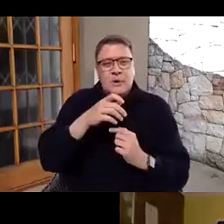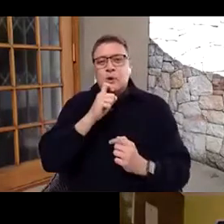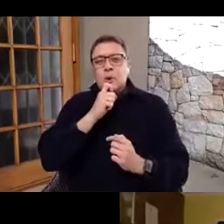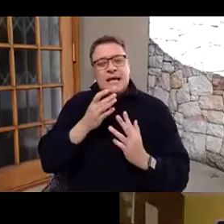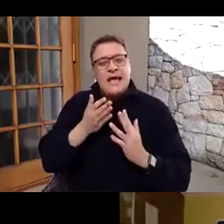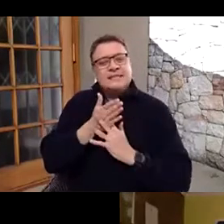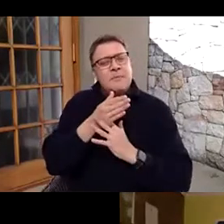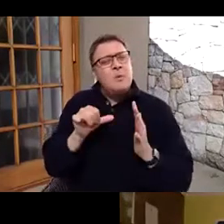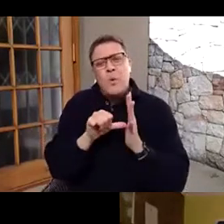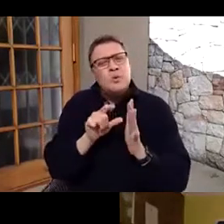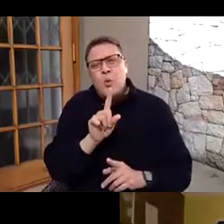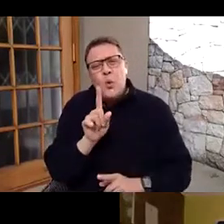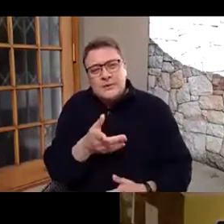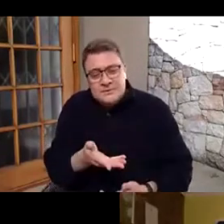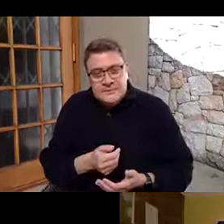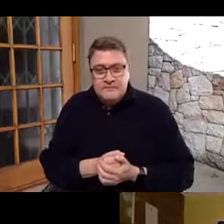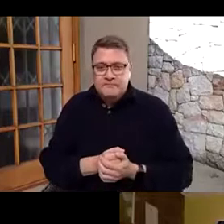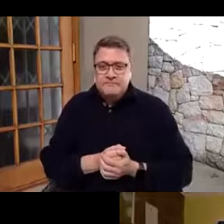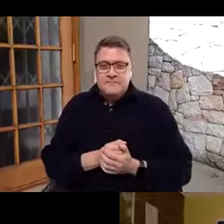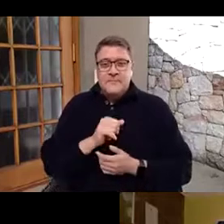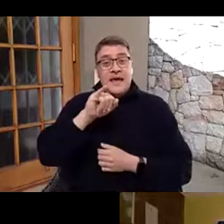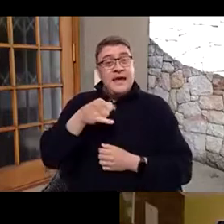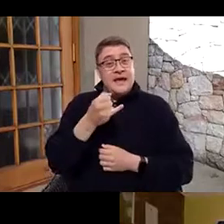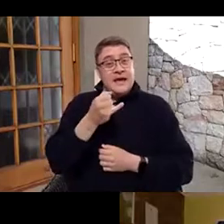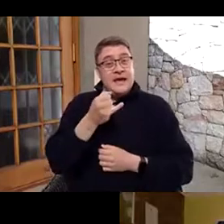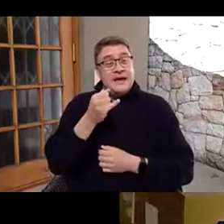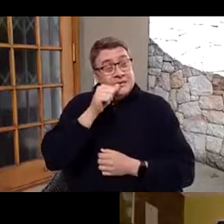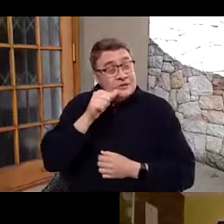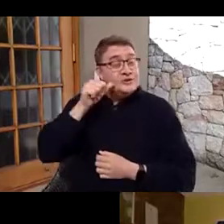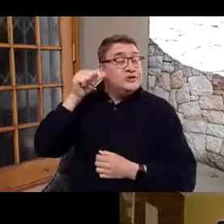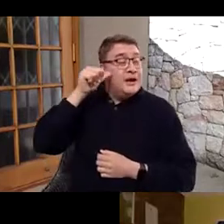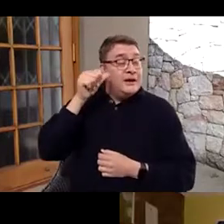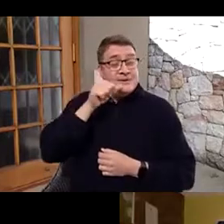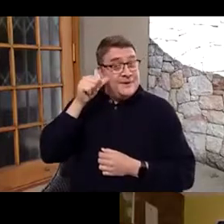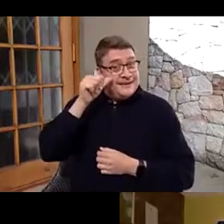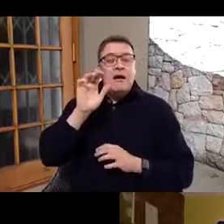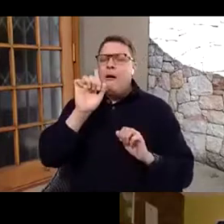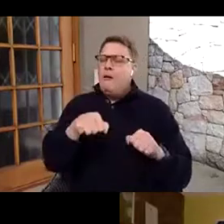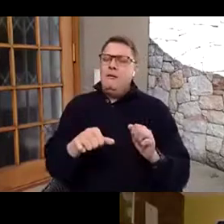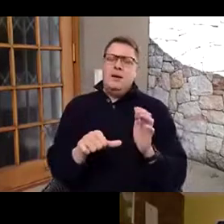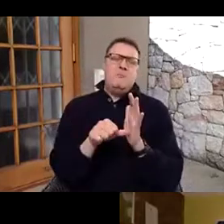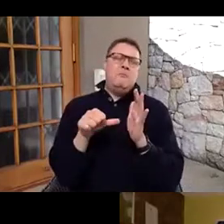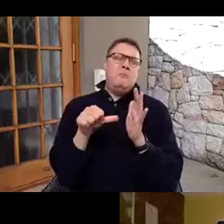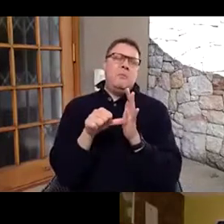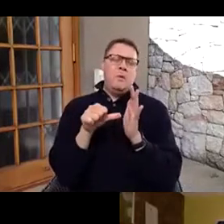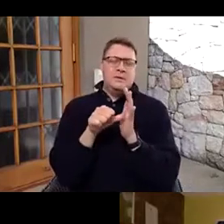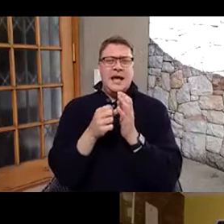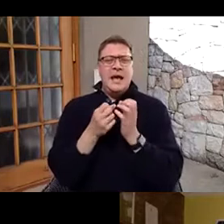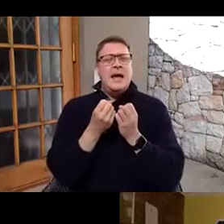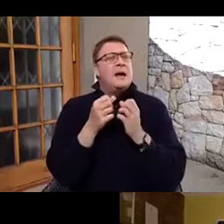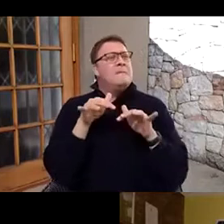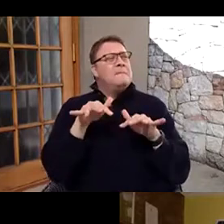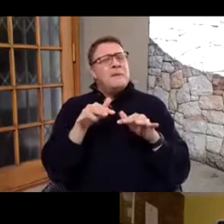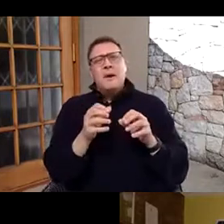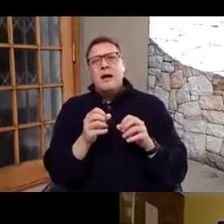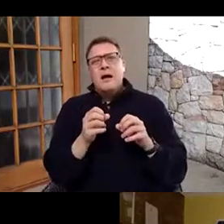That's very important. I think so many kids, so many people miss out on opportunities of learning, of developing and growing. And it